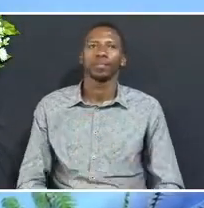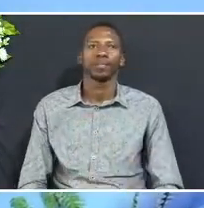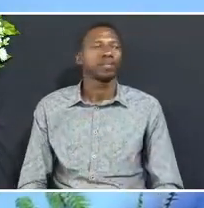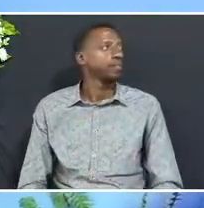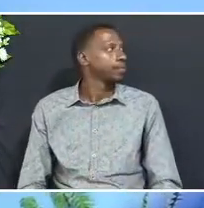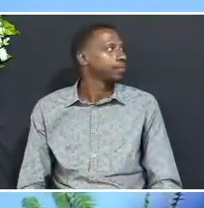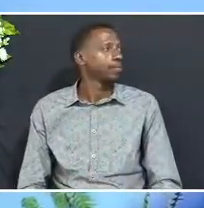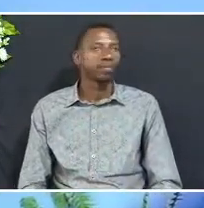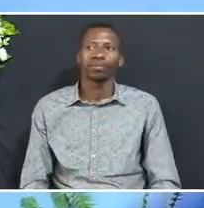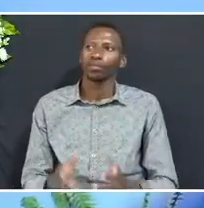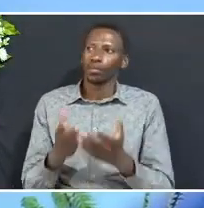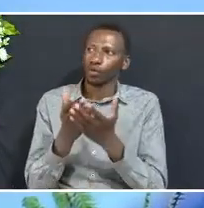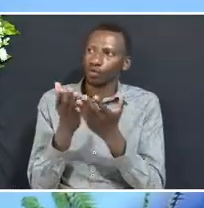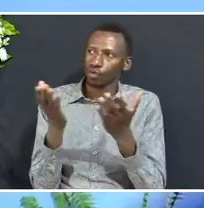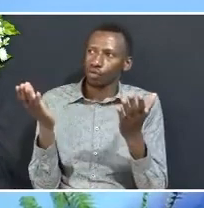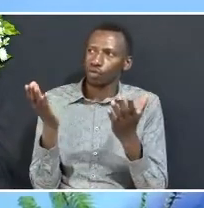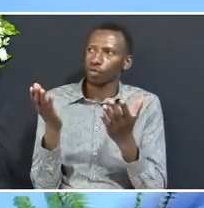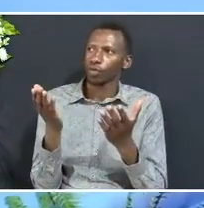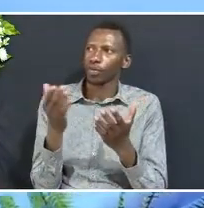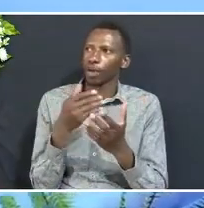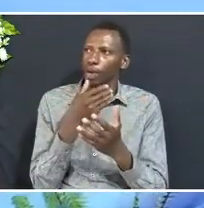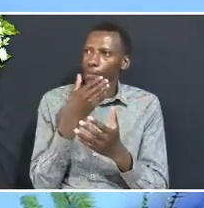you make use of